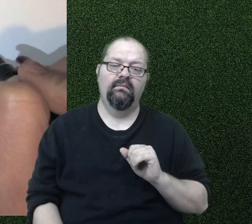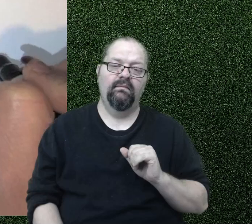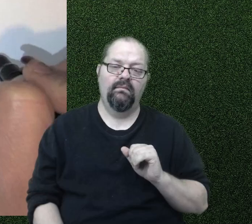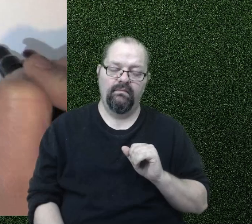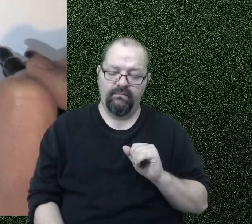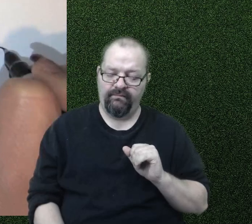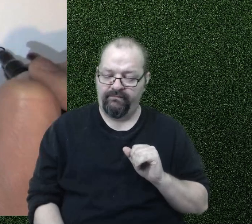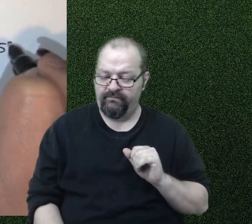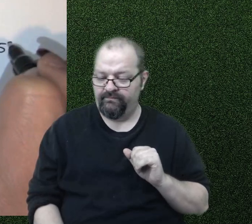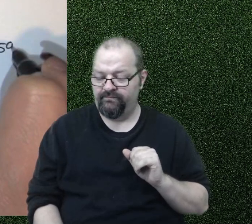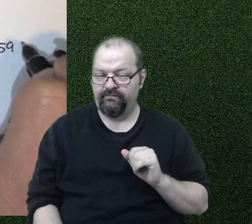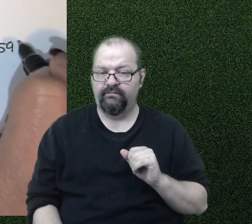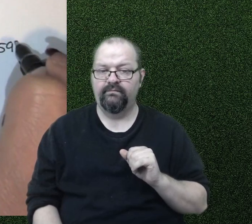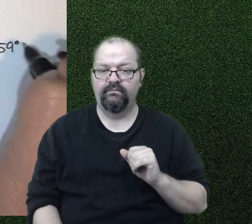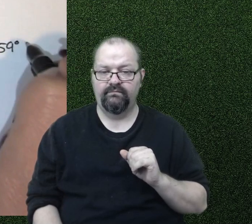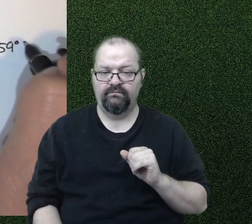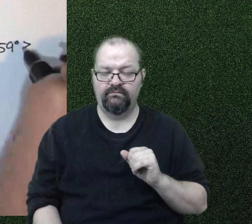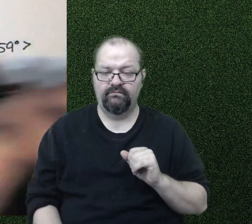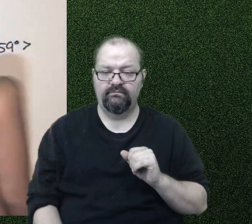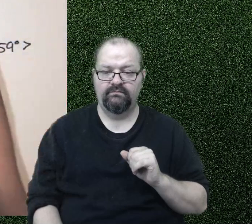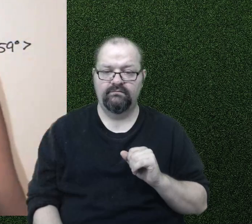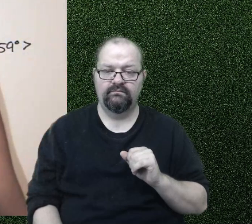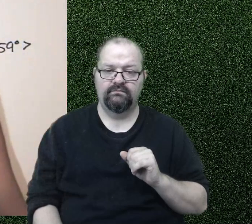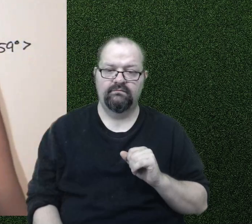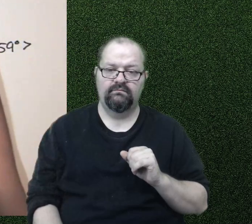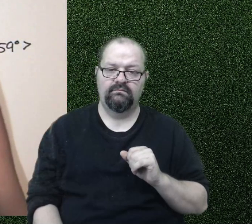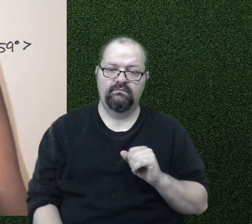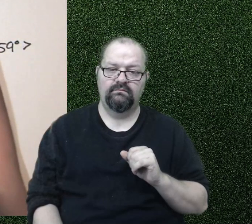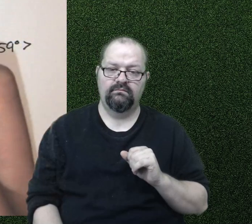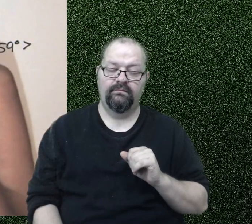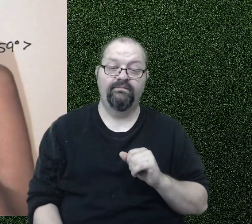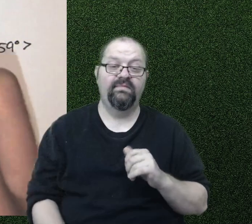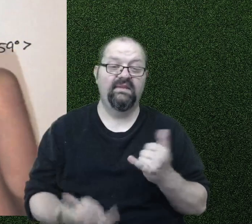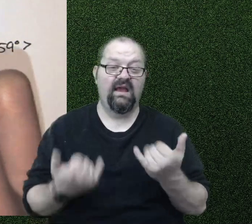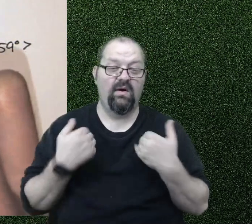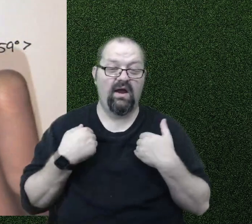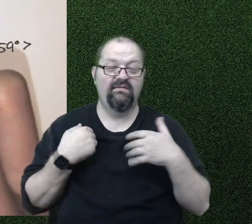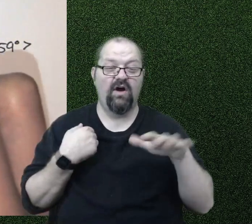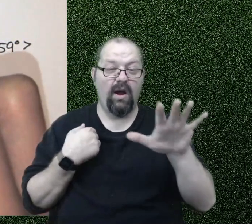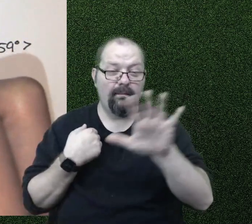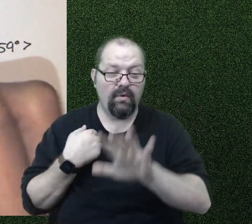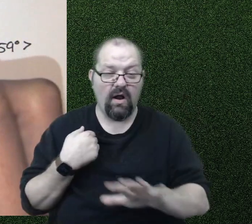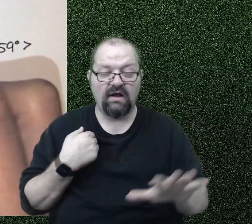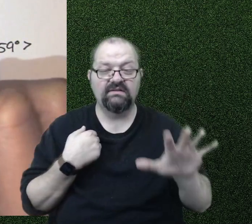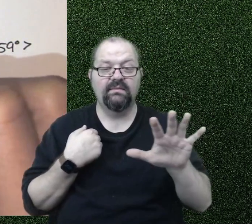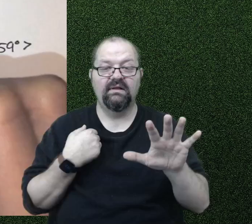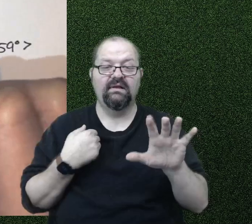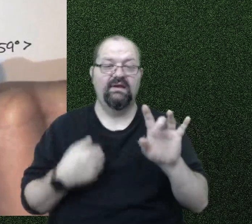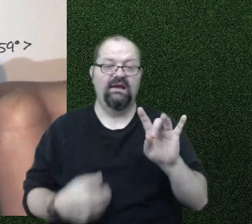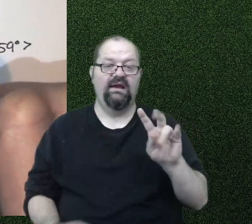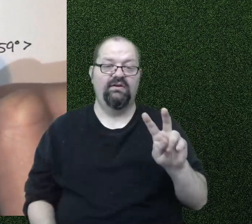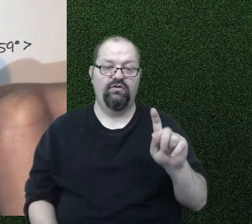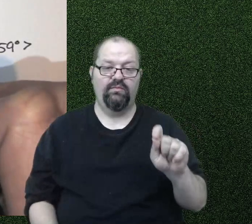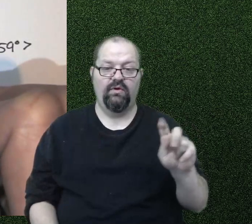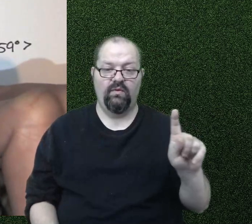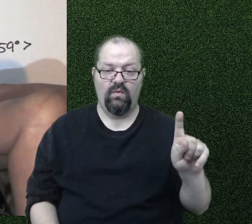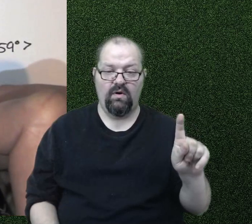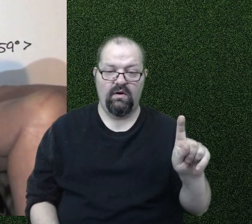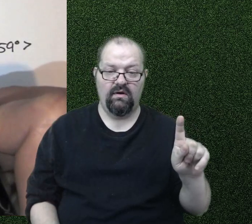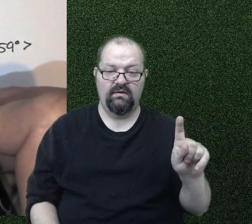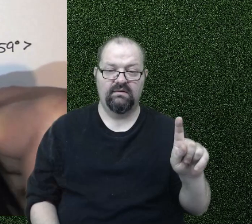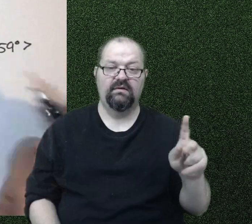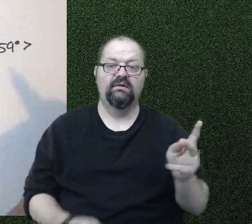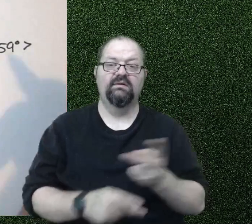So I get approximately 82.1 times cosine